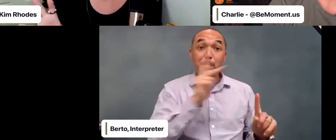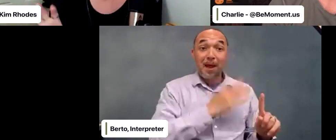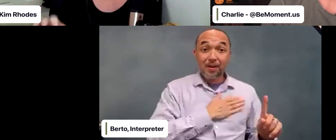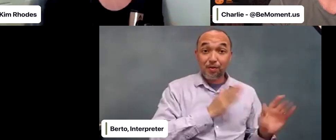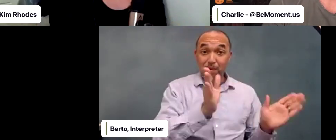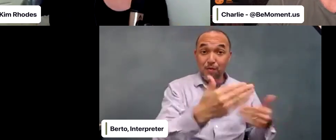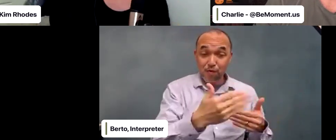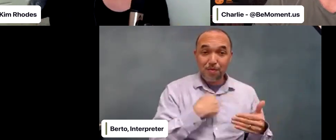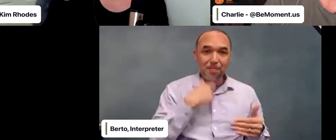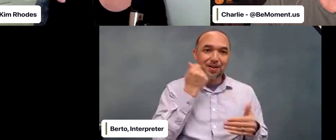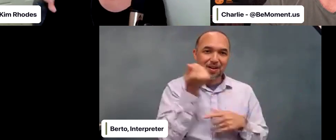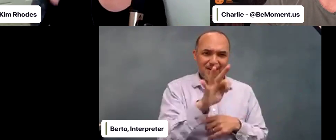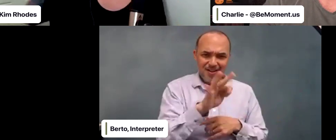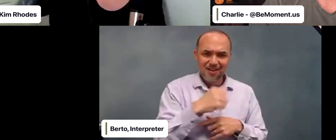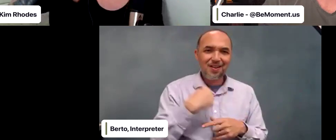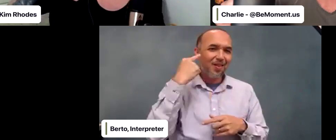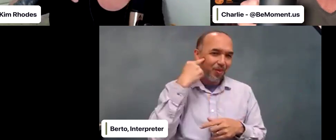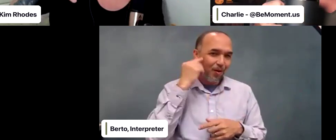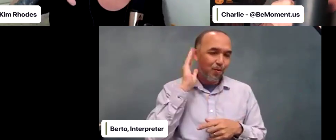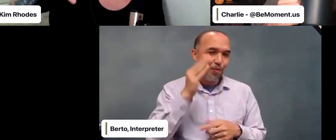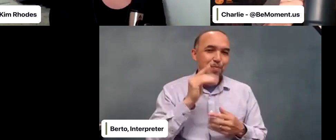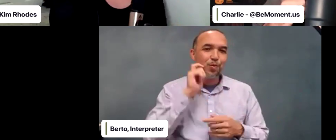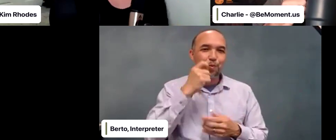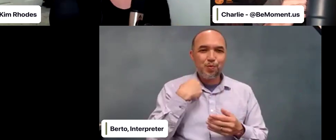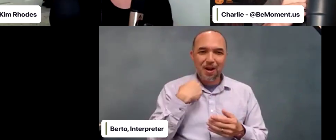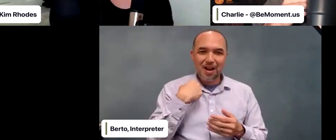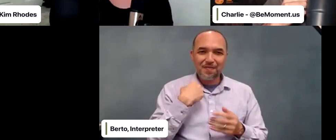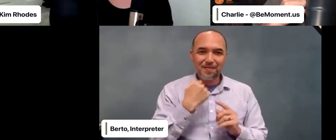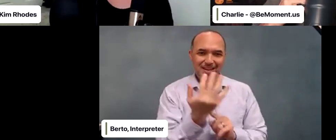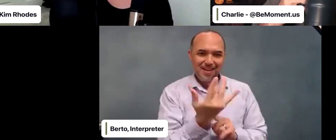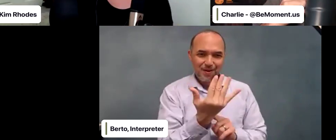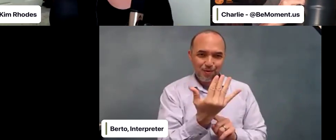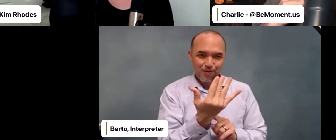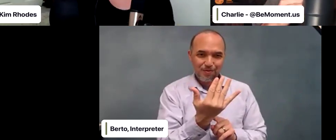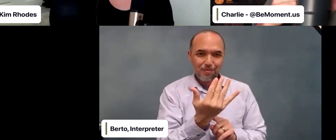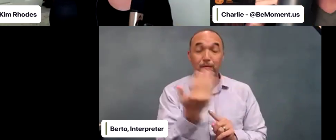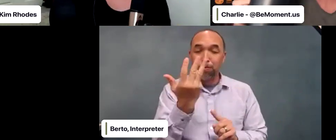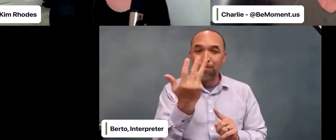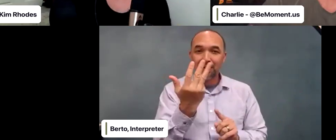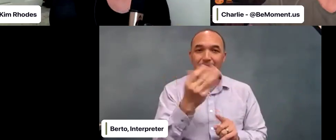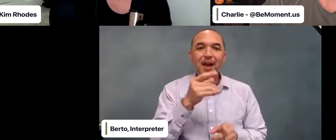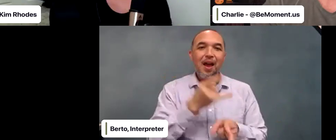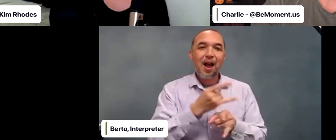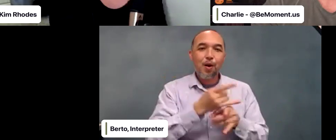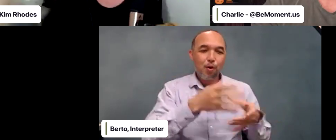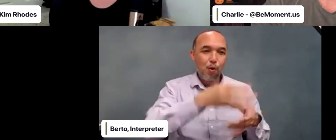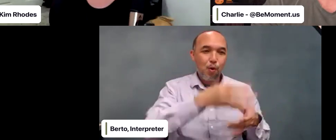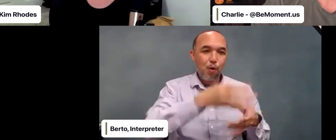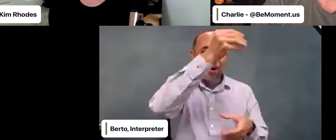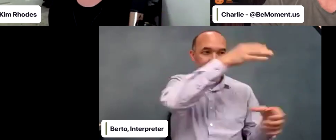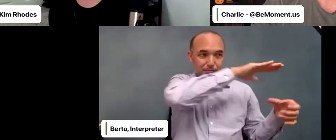fucking cool to have candles in cool alcohol bottles that had lined my shelf. They had all come off and